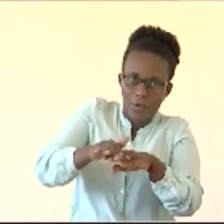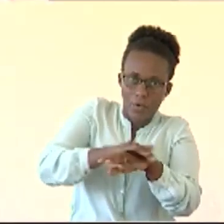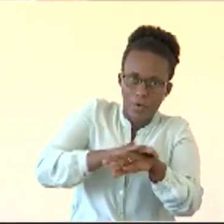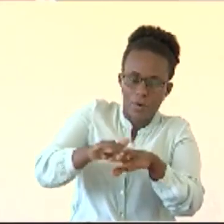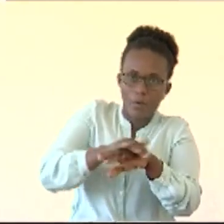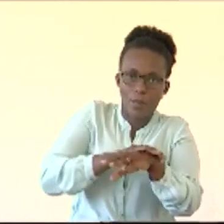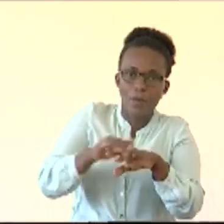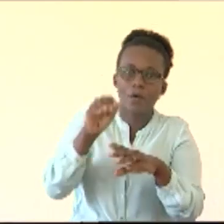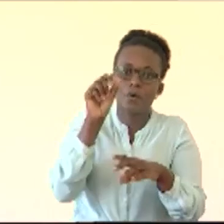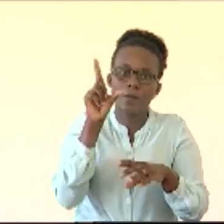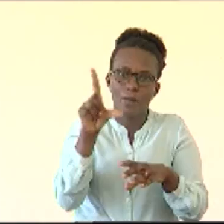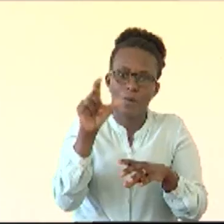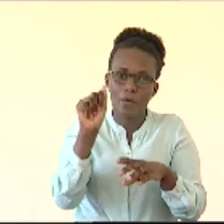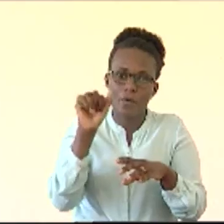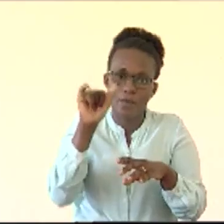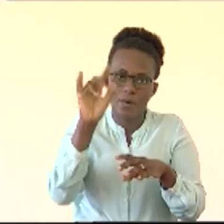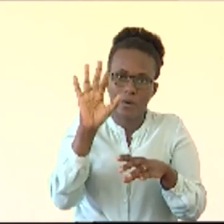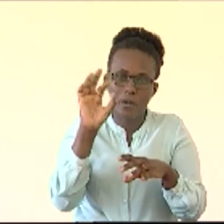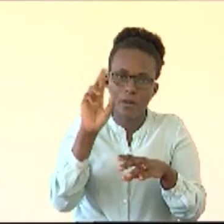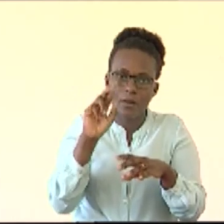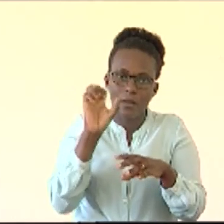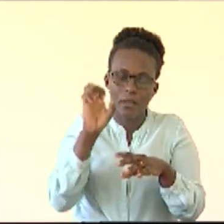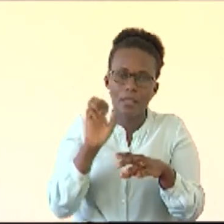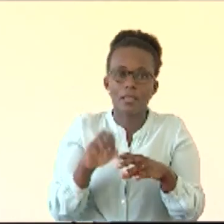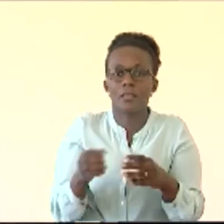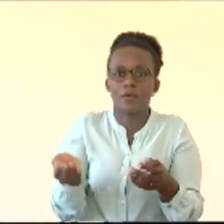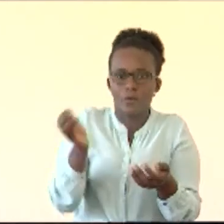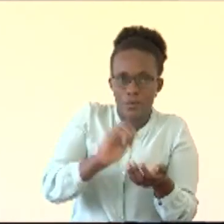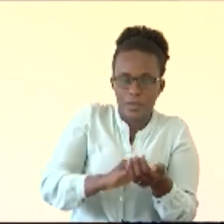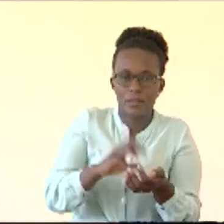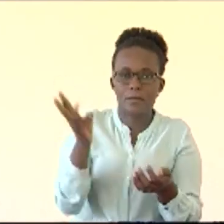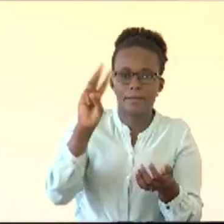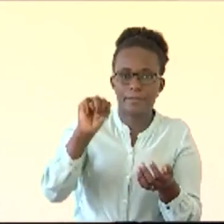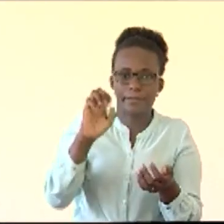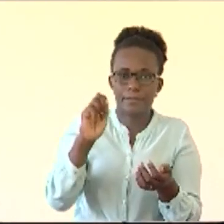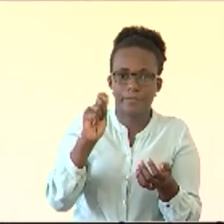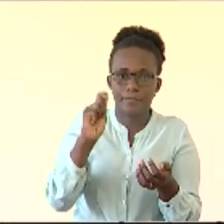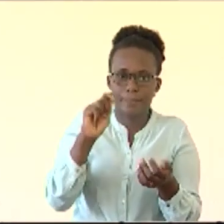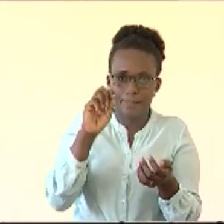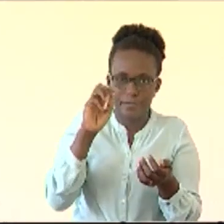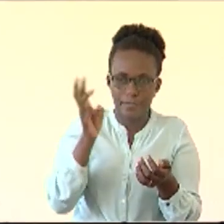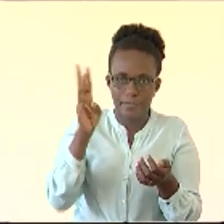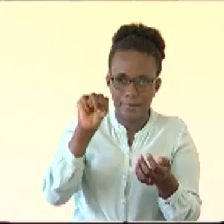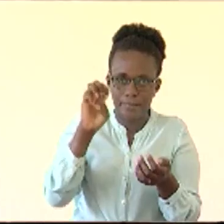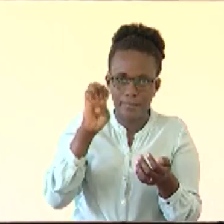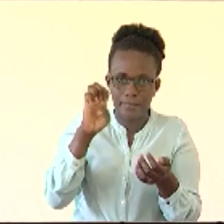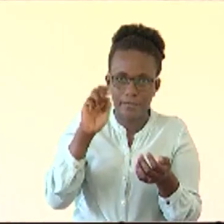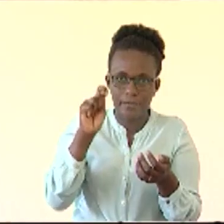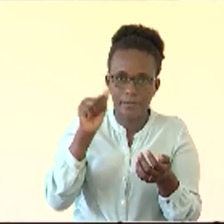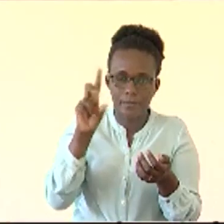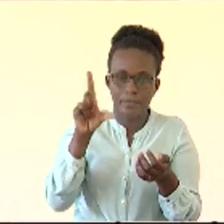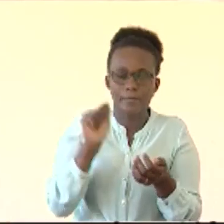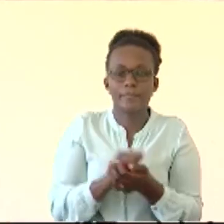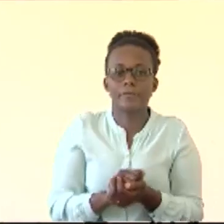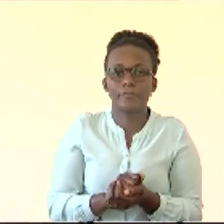the necklaces, in general jewelry. So that one, it is also done. Even